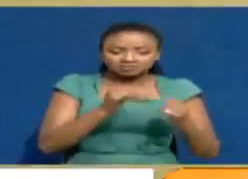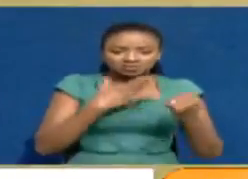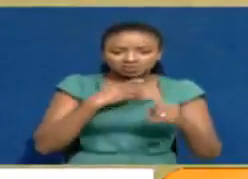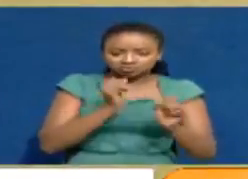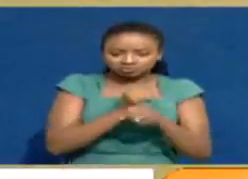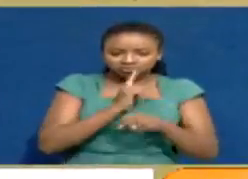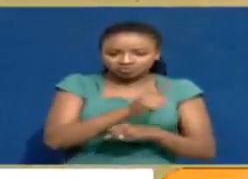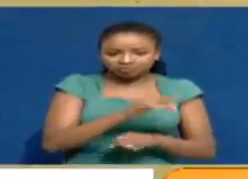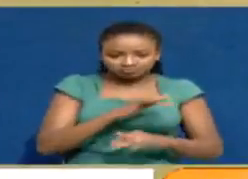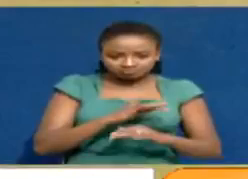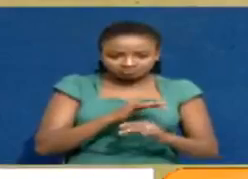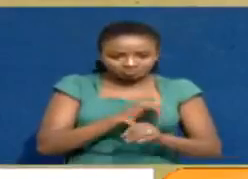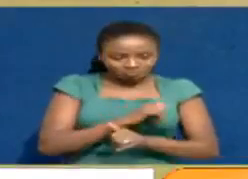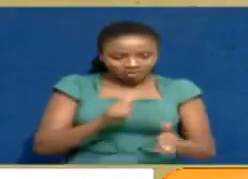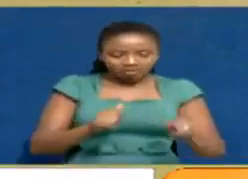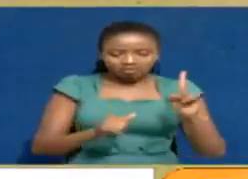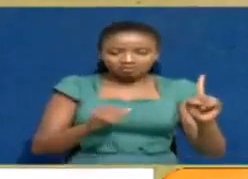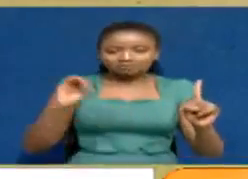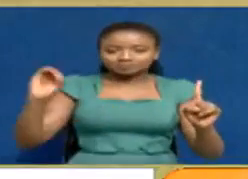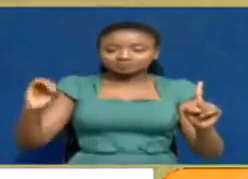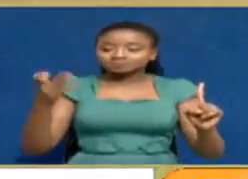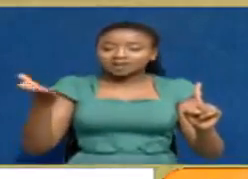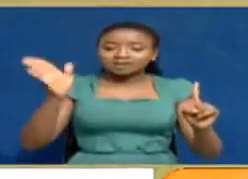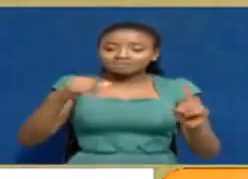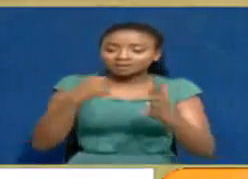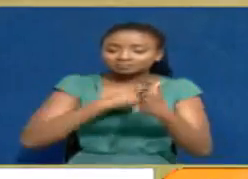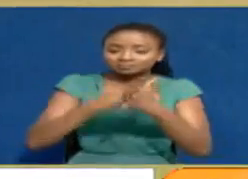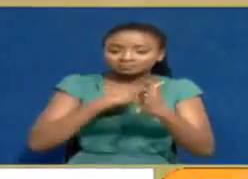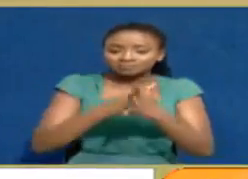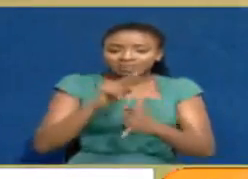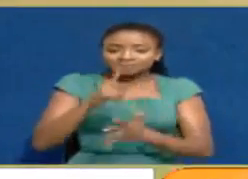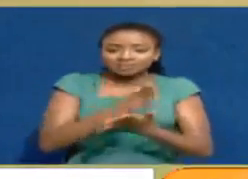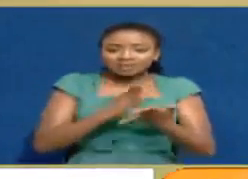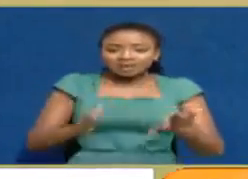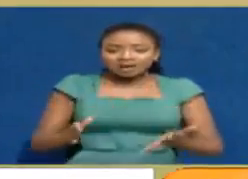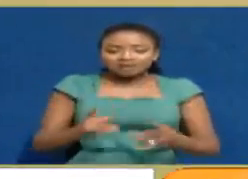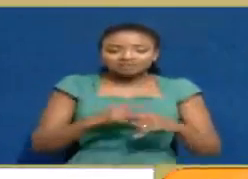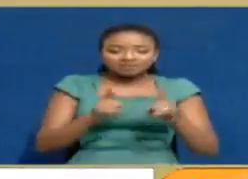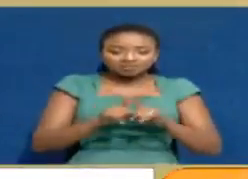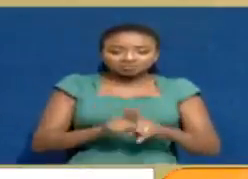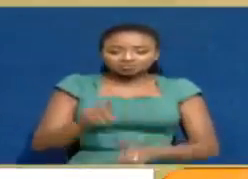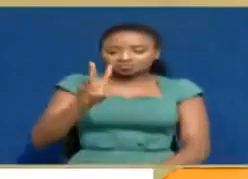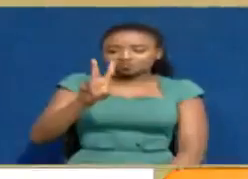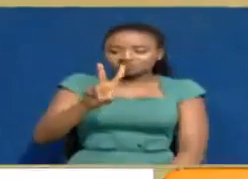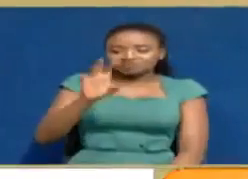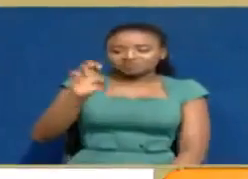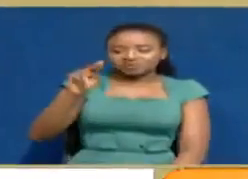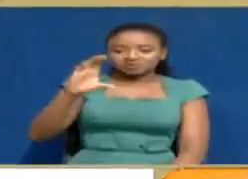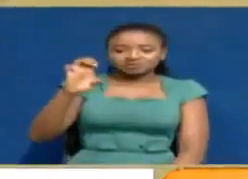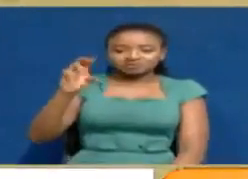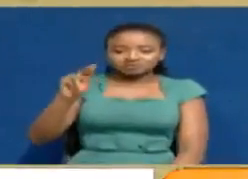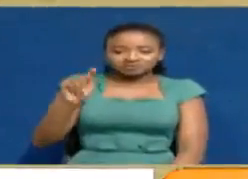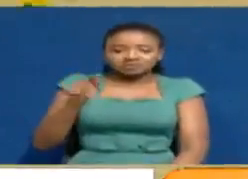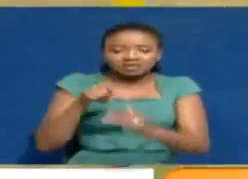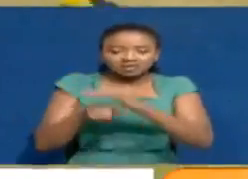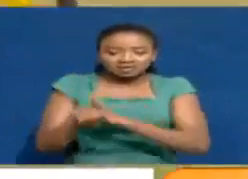Bidco went into the break a goal up. Wazito came back fighting in the second half. Substitute Vincent Oburu releasing a fierce shot